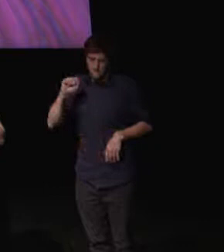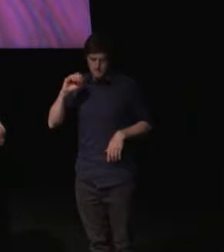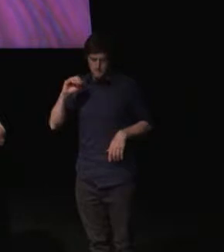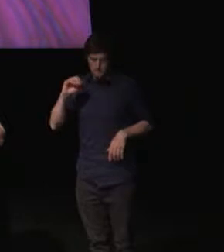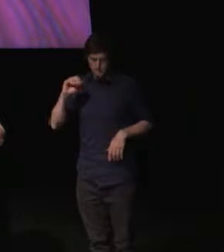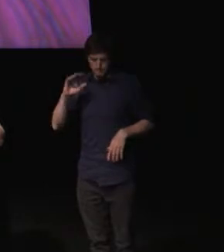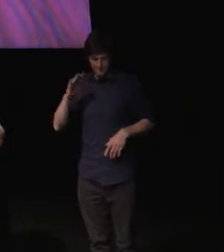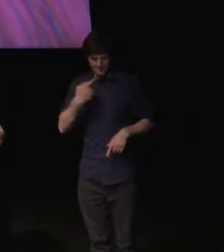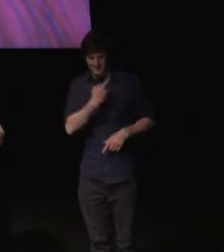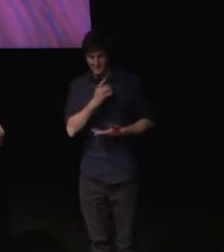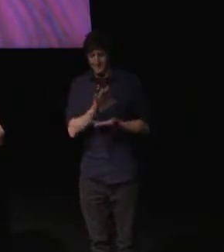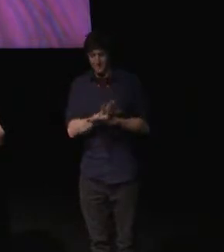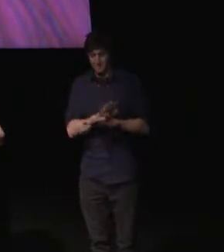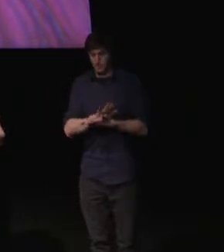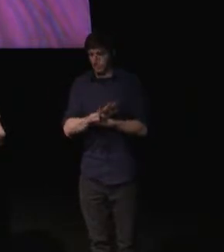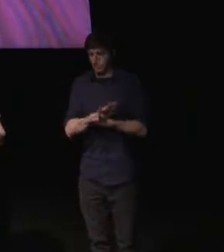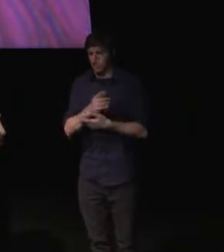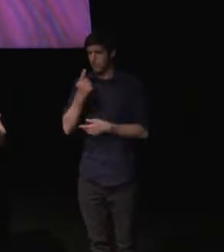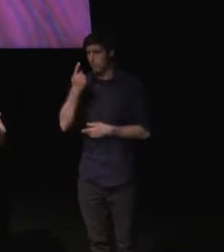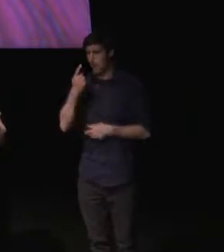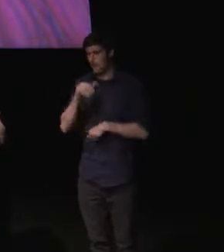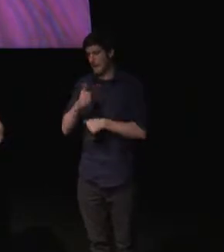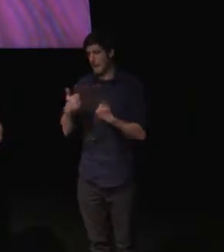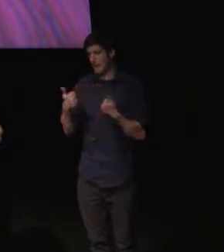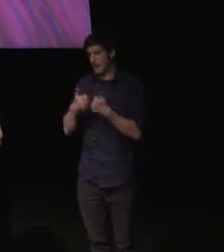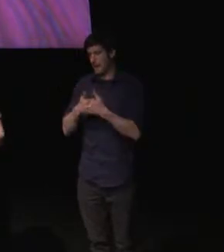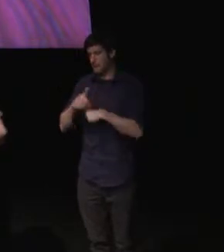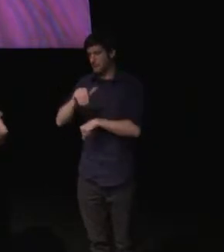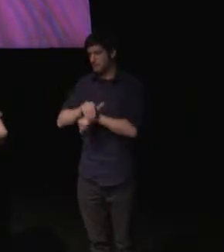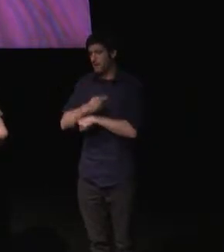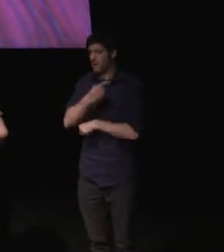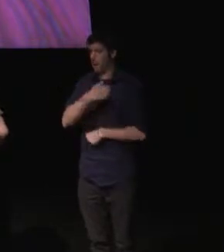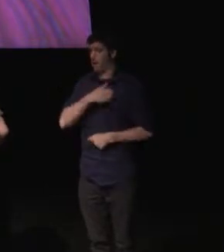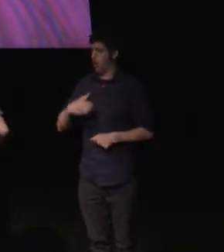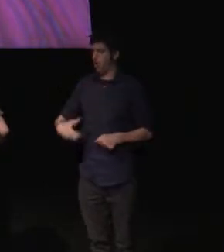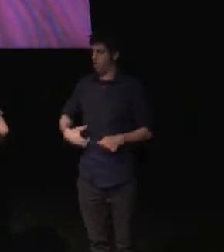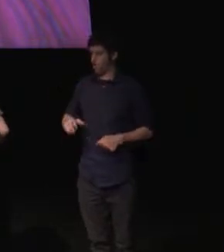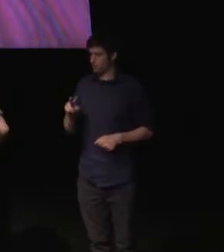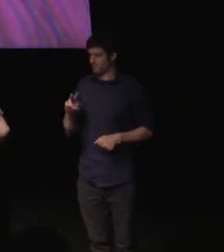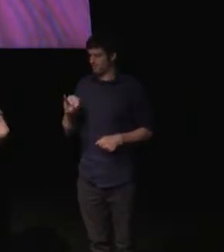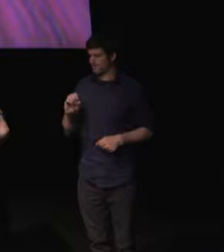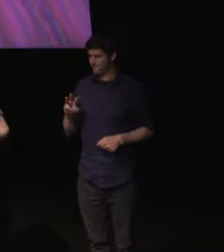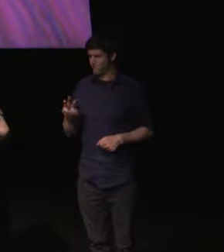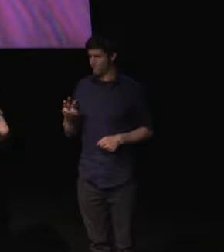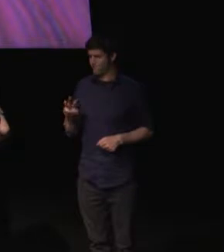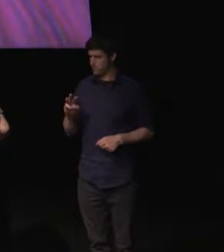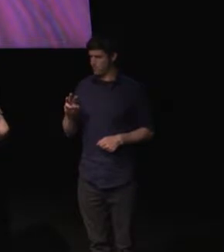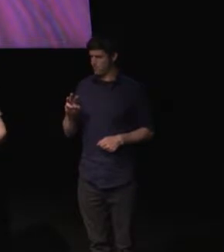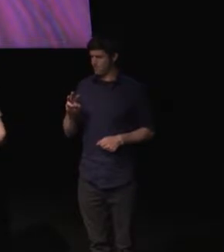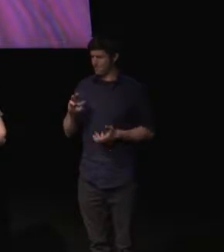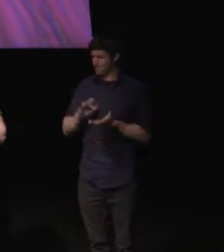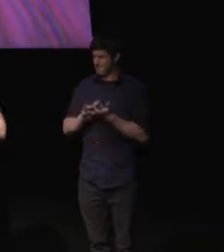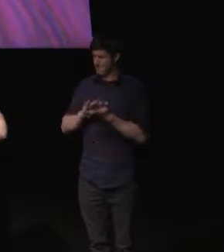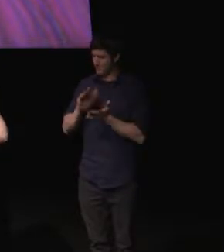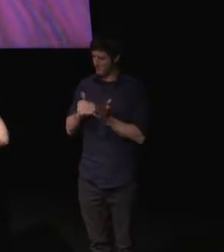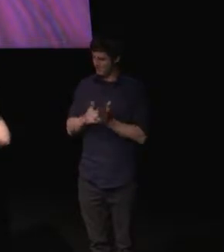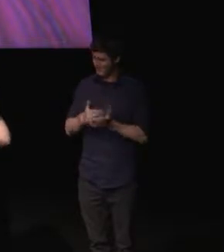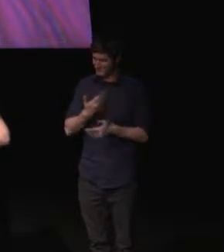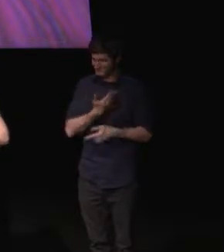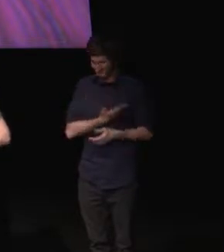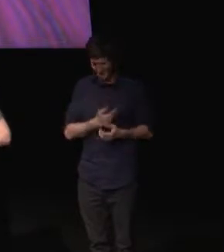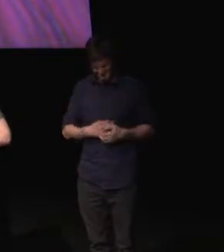is from one of our game nights at Harborview Medical Center. And I really, really love these game nights for a lot of reasons.